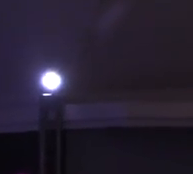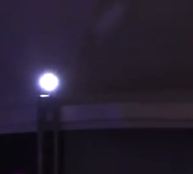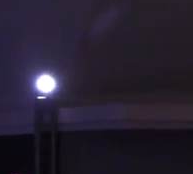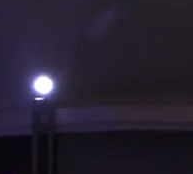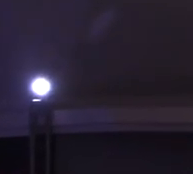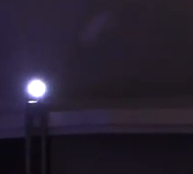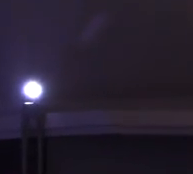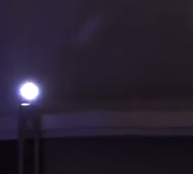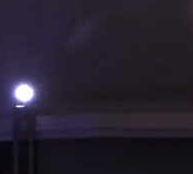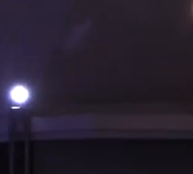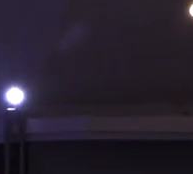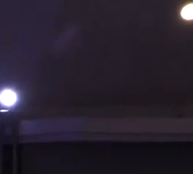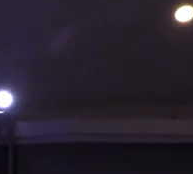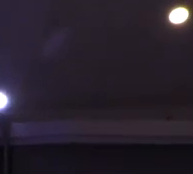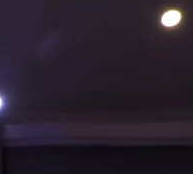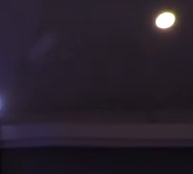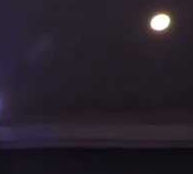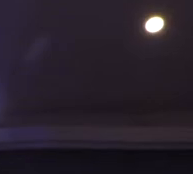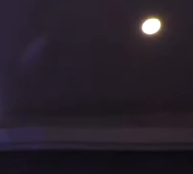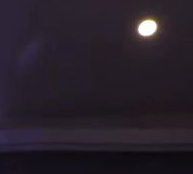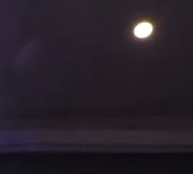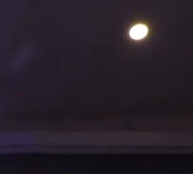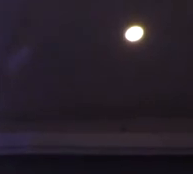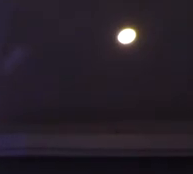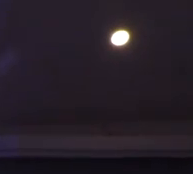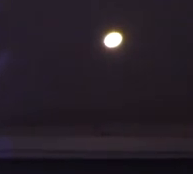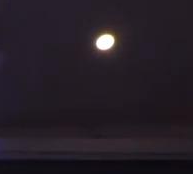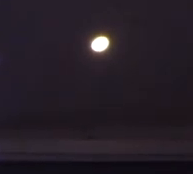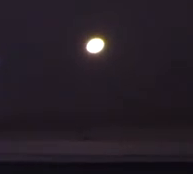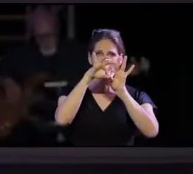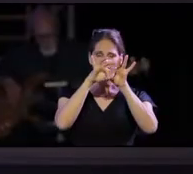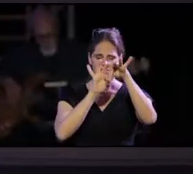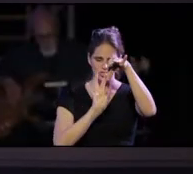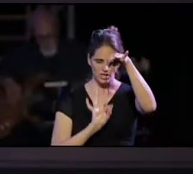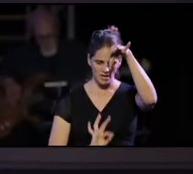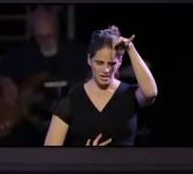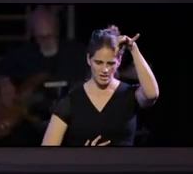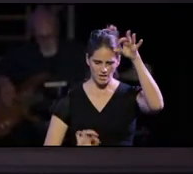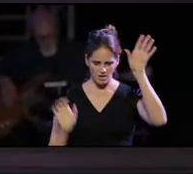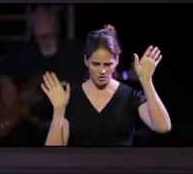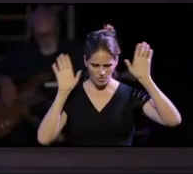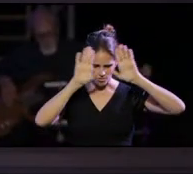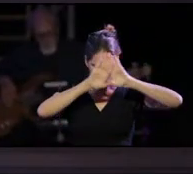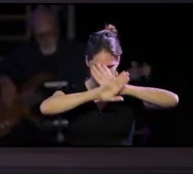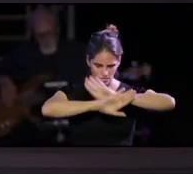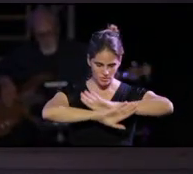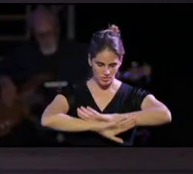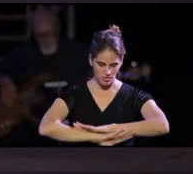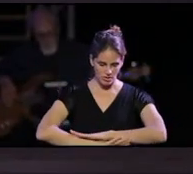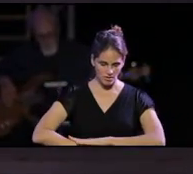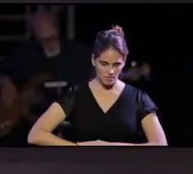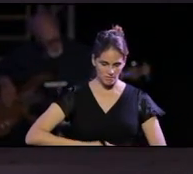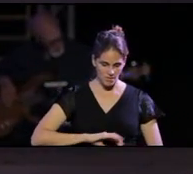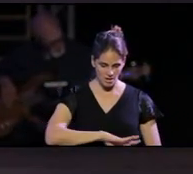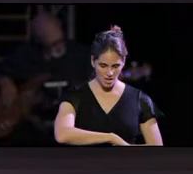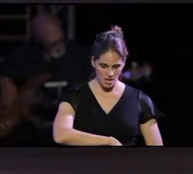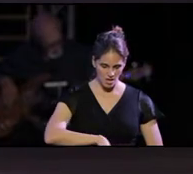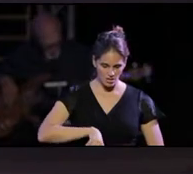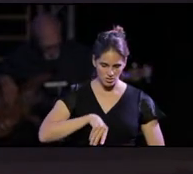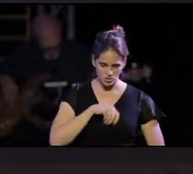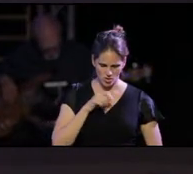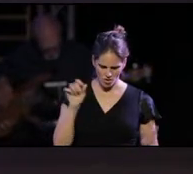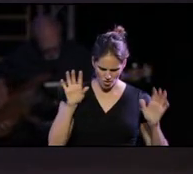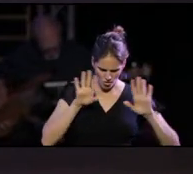your loving kindness tore through the shadow of